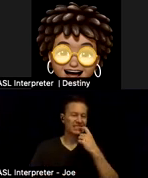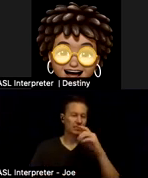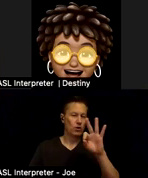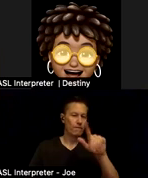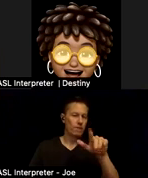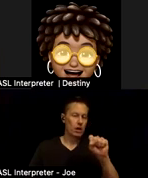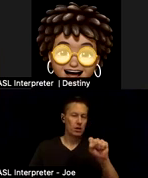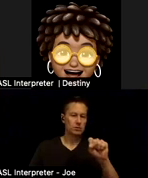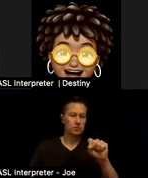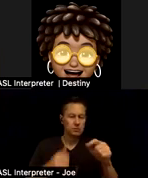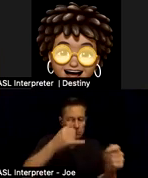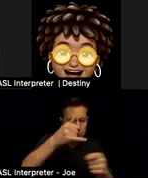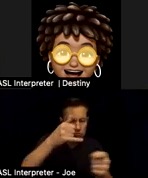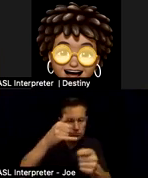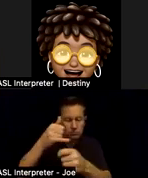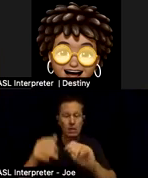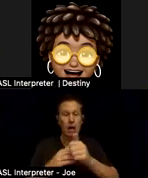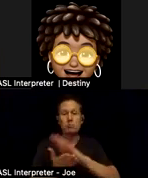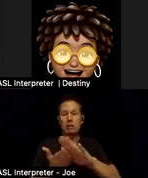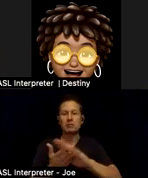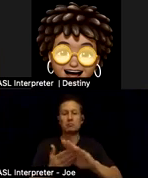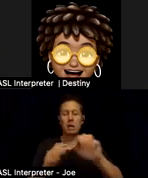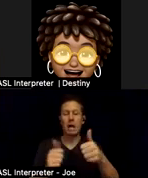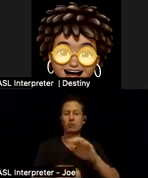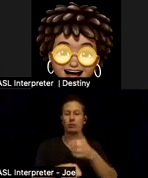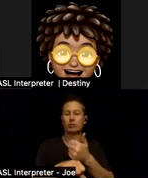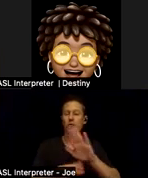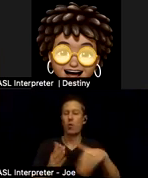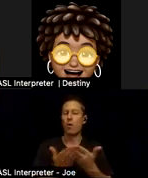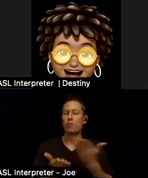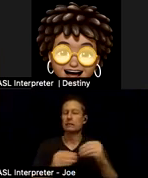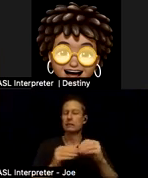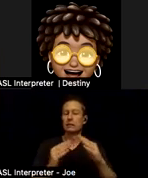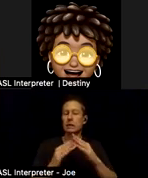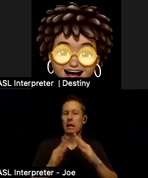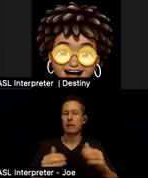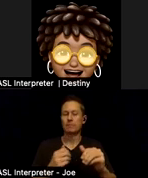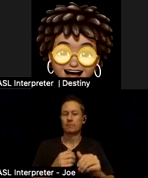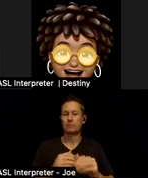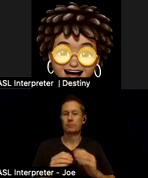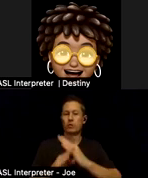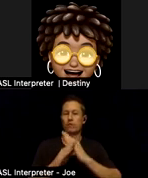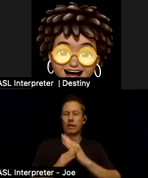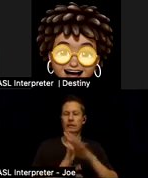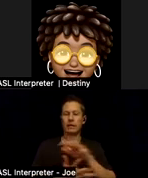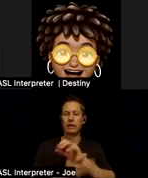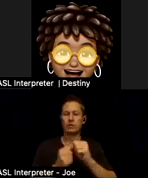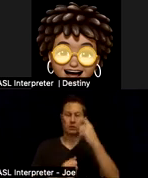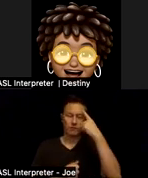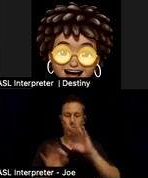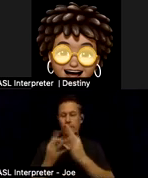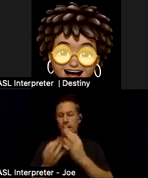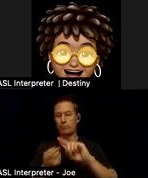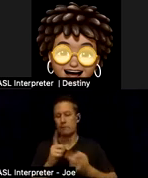surface. And that is how you secure all the items inside your home to prevent any sort of damage to your family, your friends during